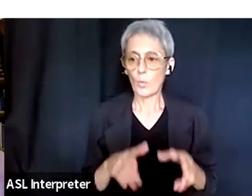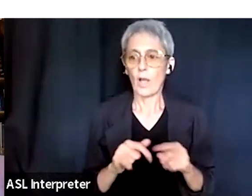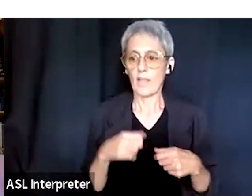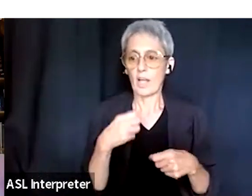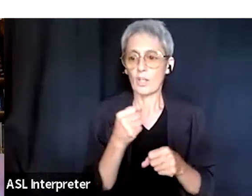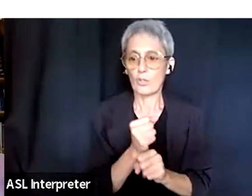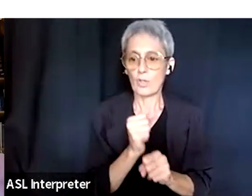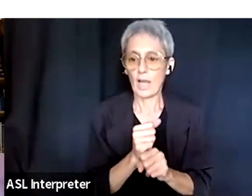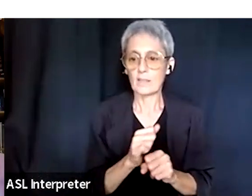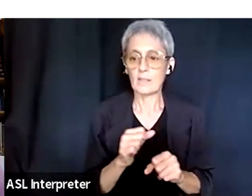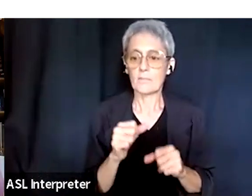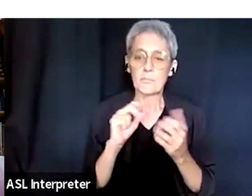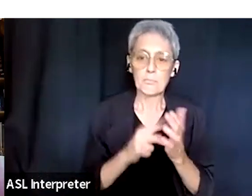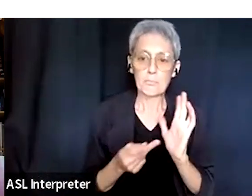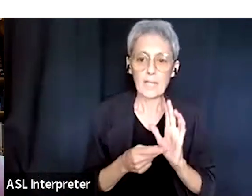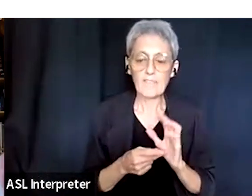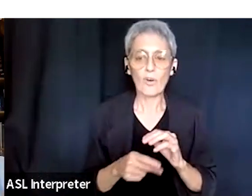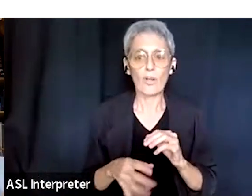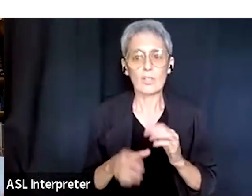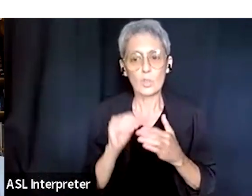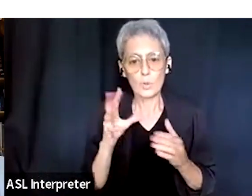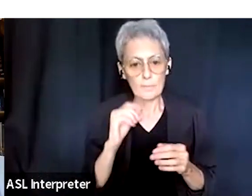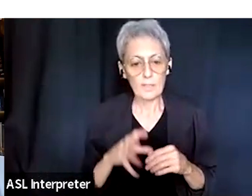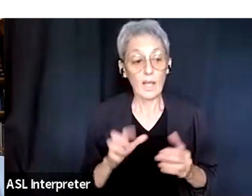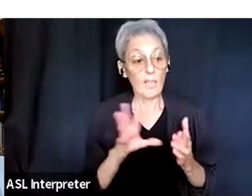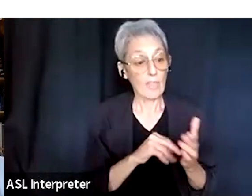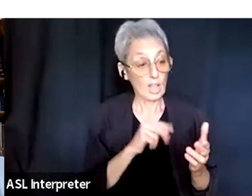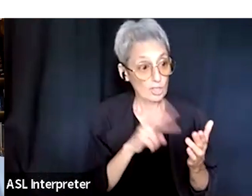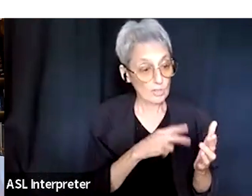student experience where they learn to read and they want to come to school.